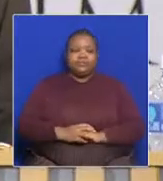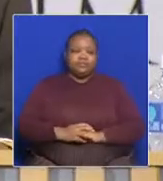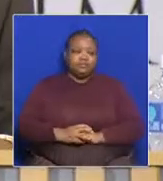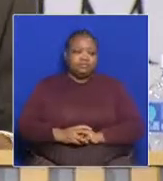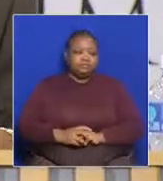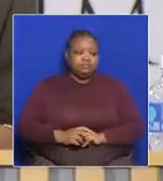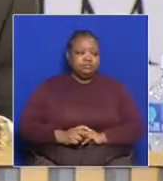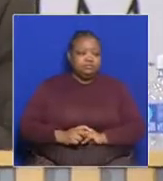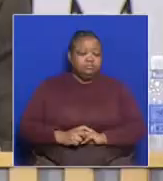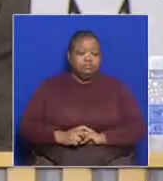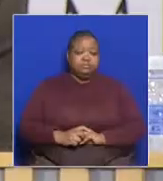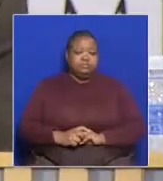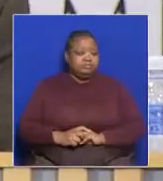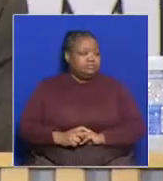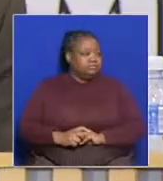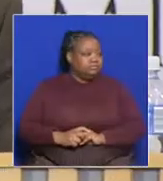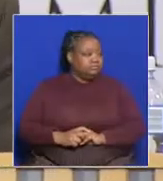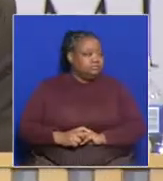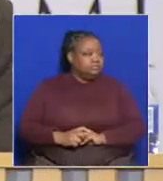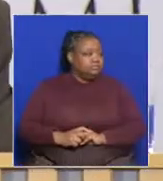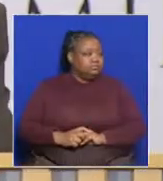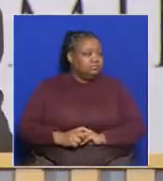Geraldine, please.